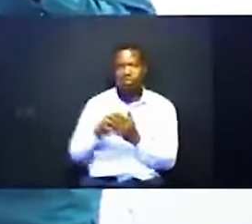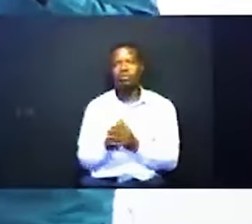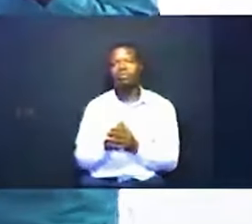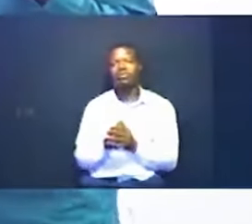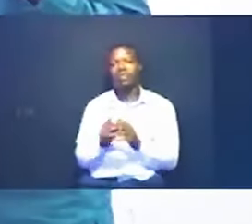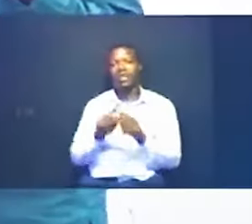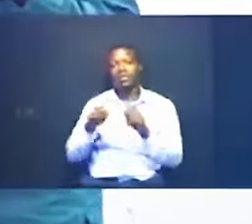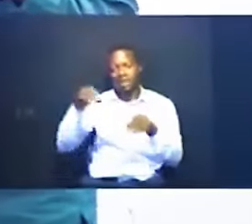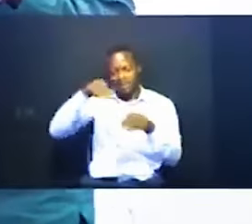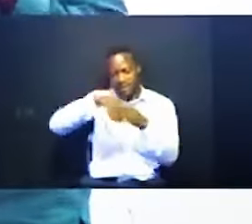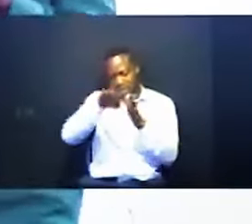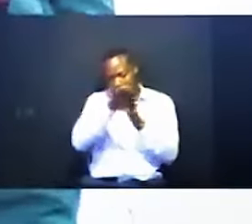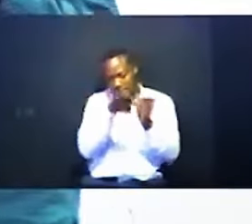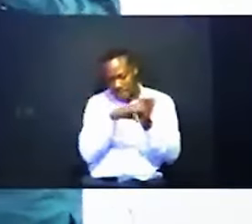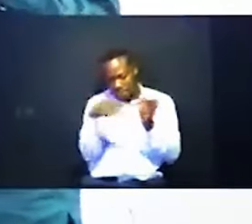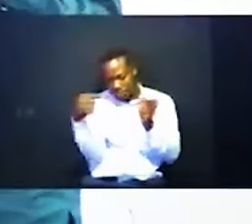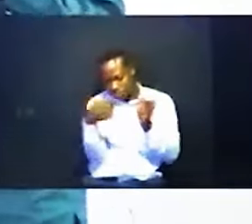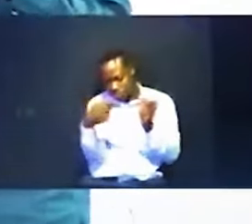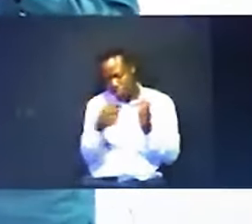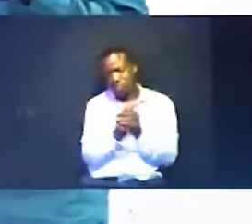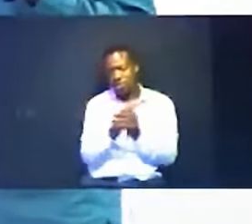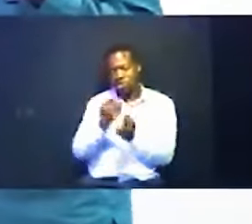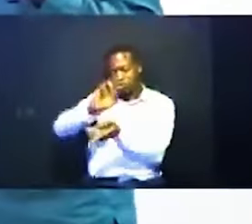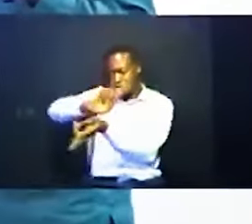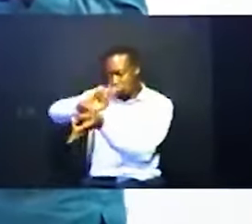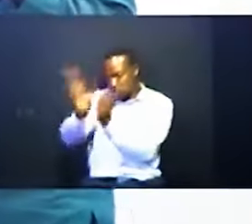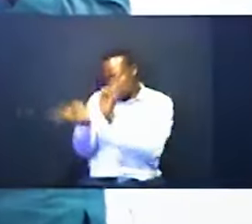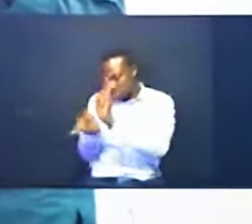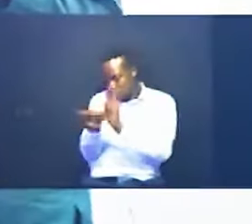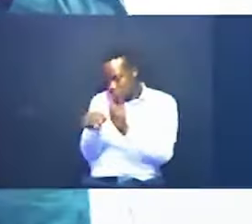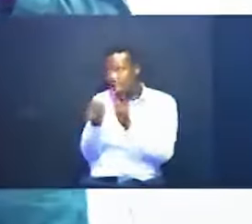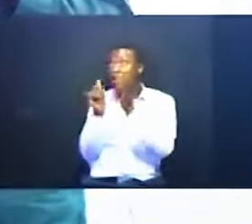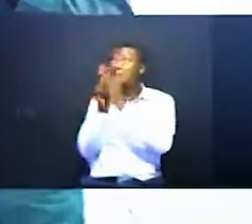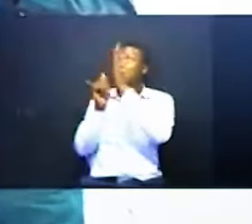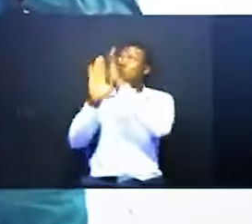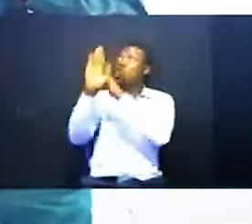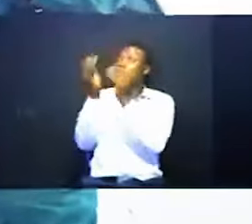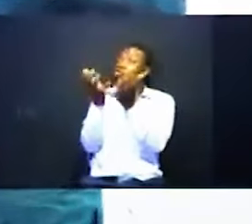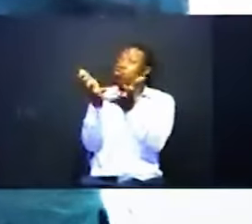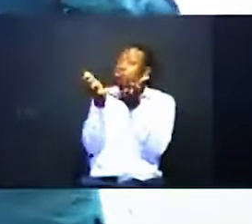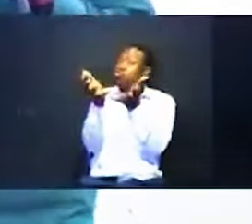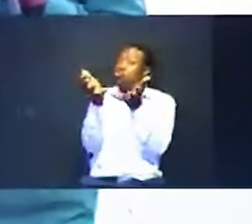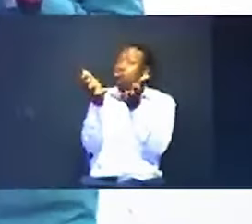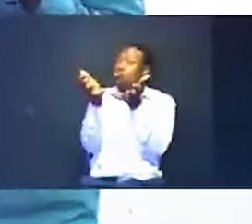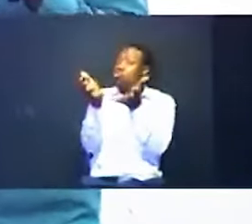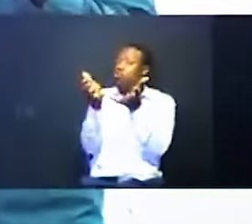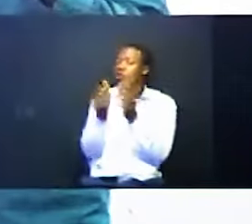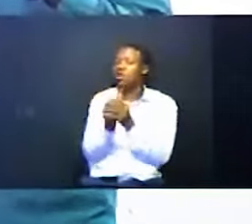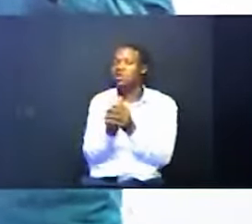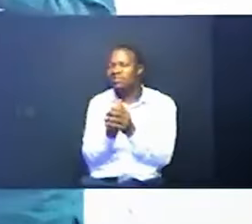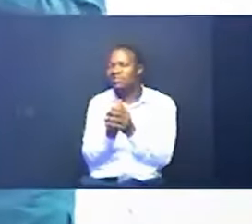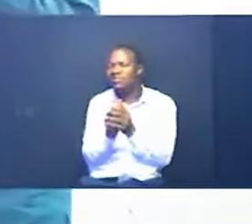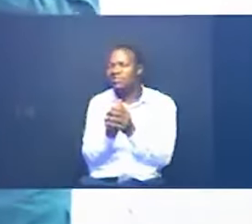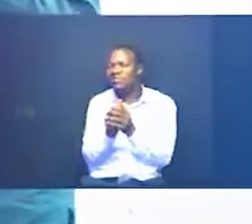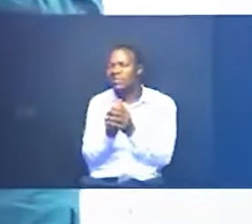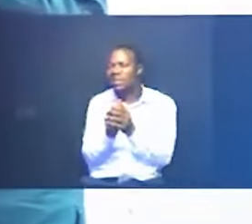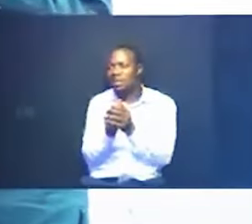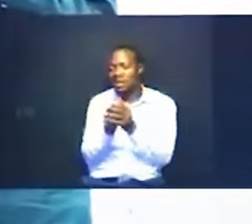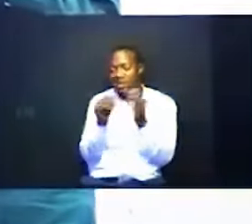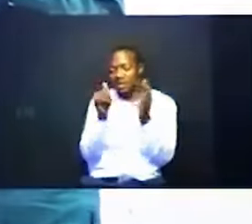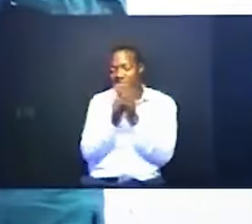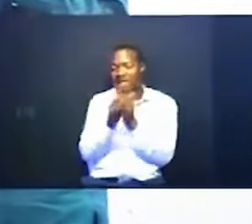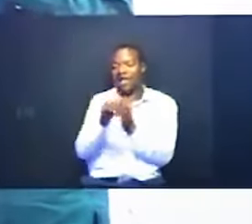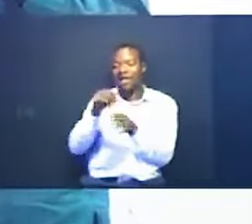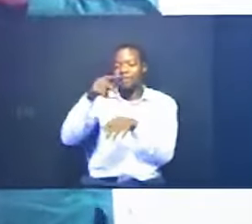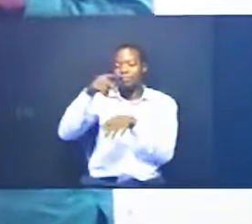in scripture, now so, Tronimono, the repentance that pleases the Lord. I do such a. That Peter